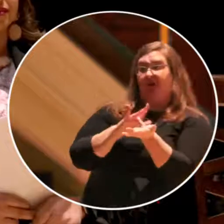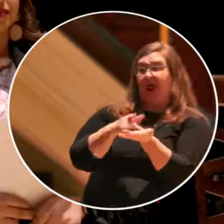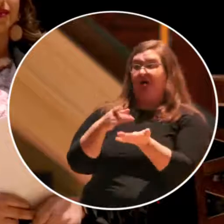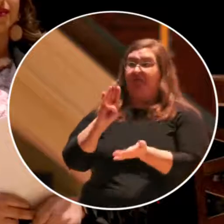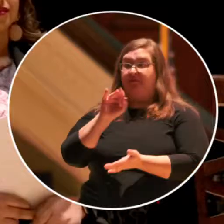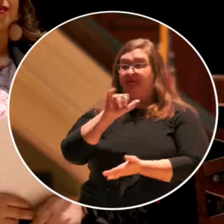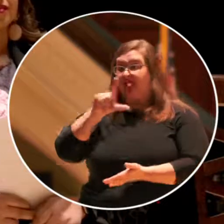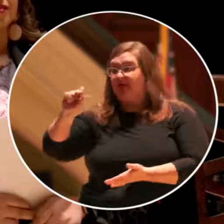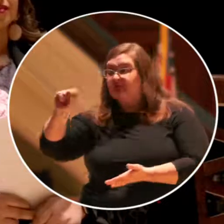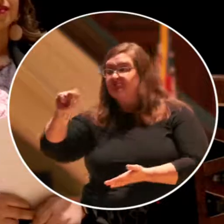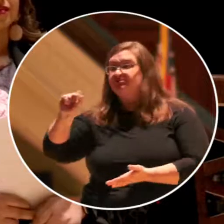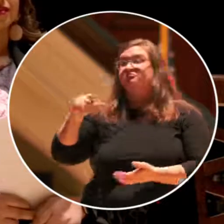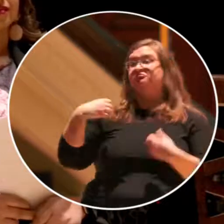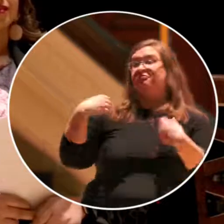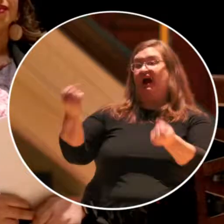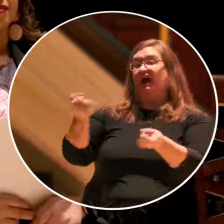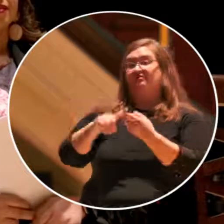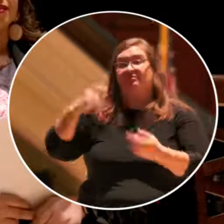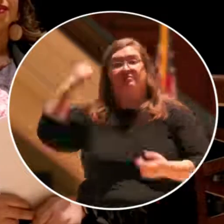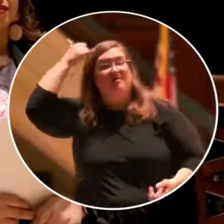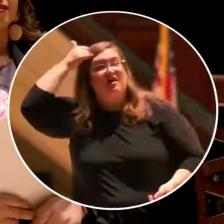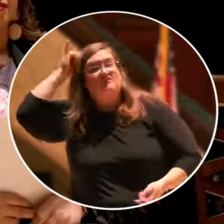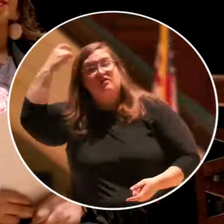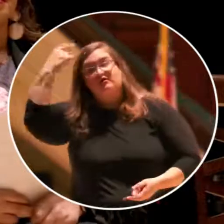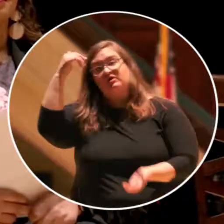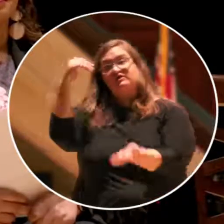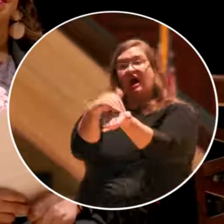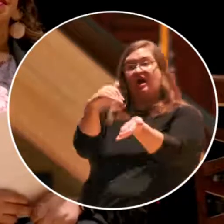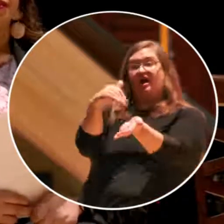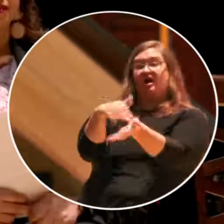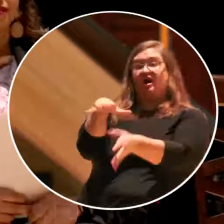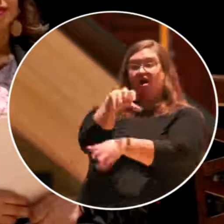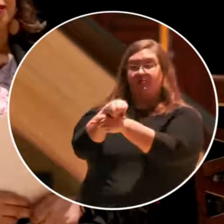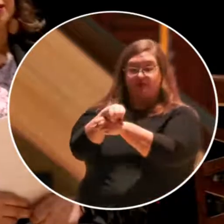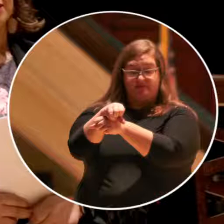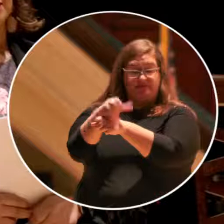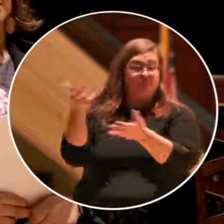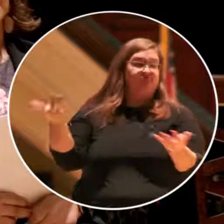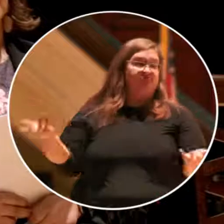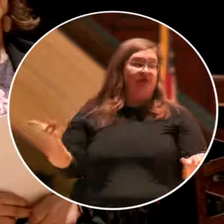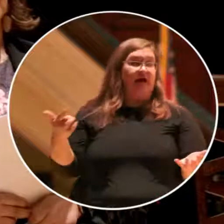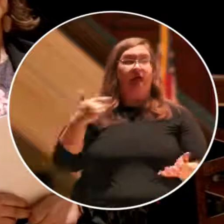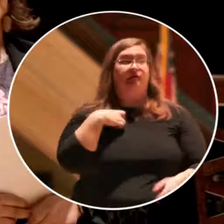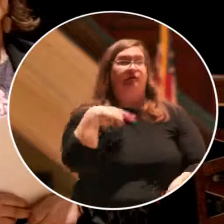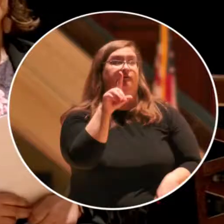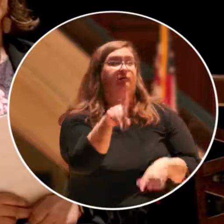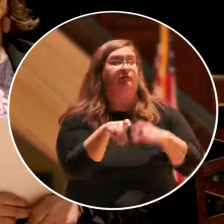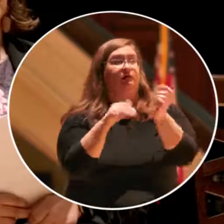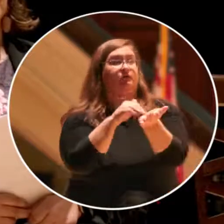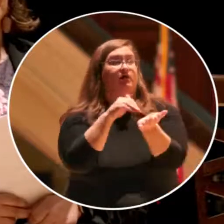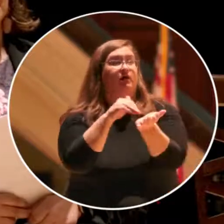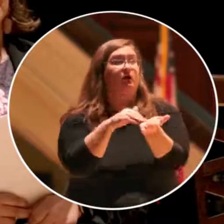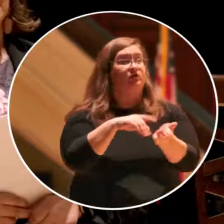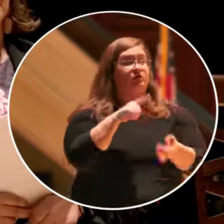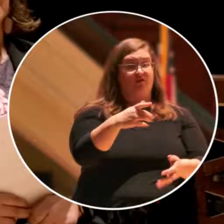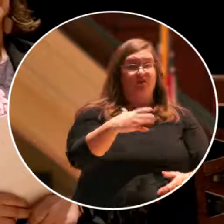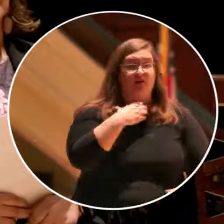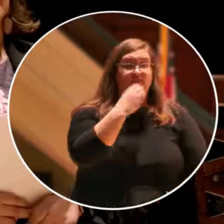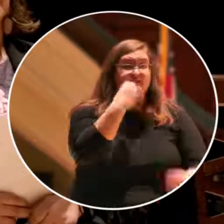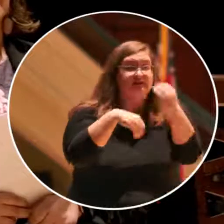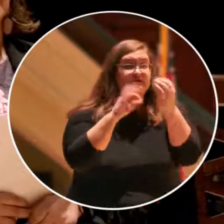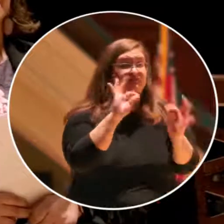to Buffalo for doctor appointments. Now I am the one asking the questions and worrying about whether they are eating